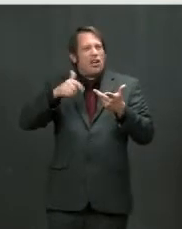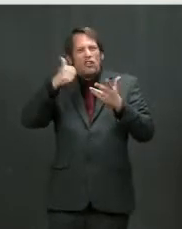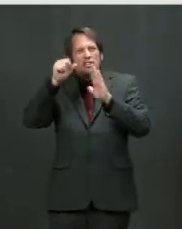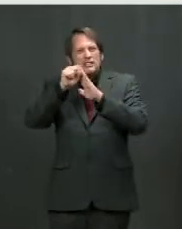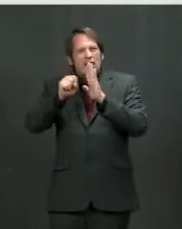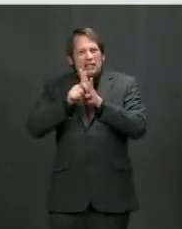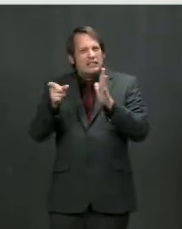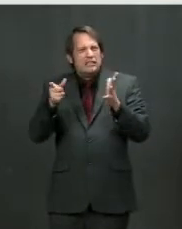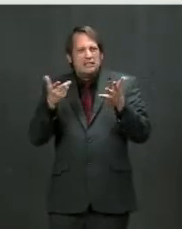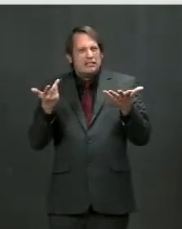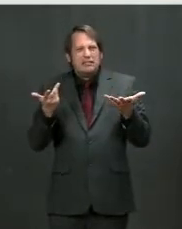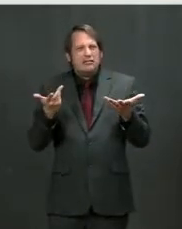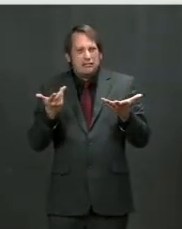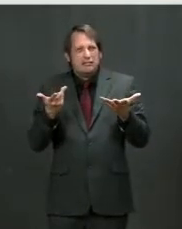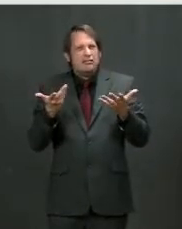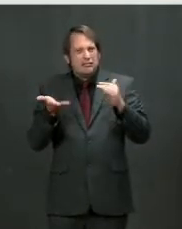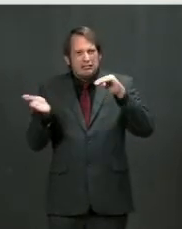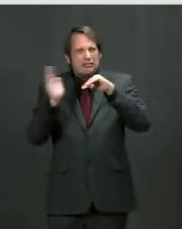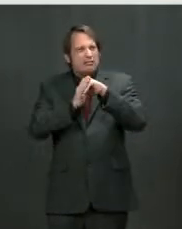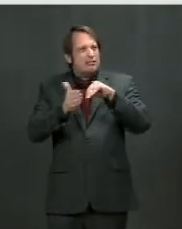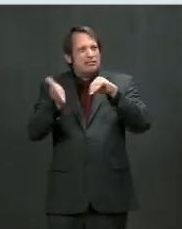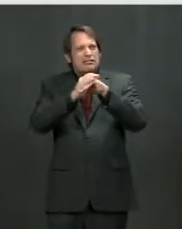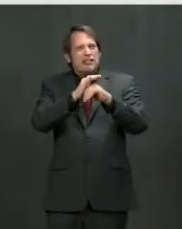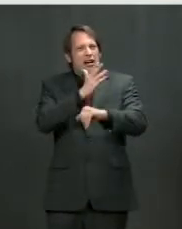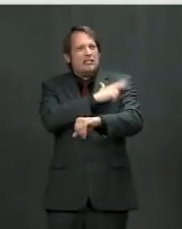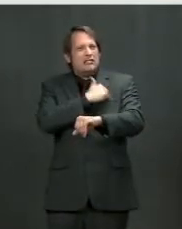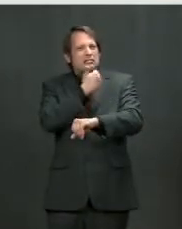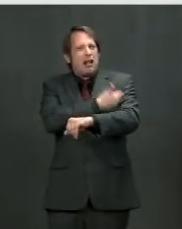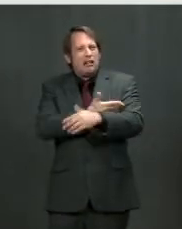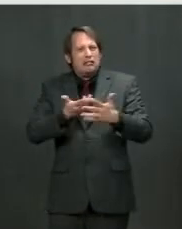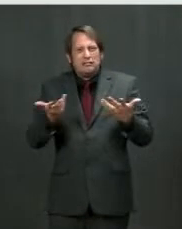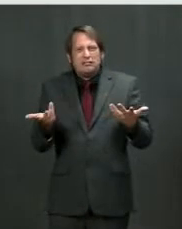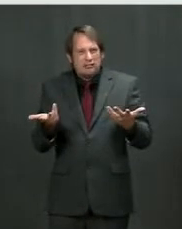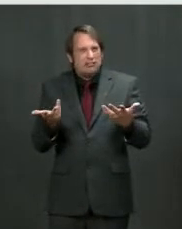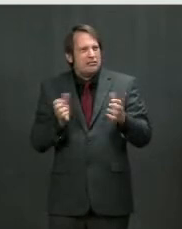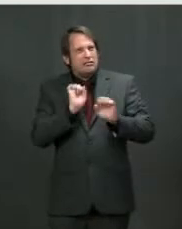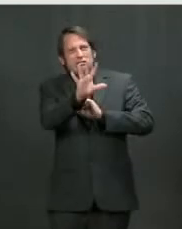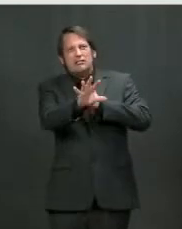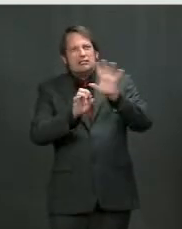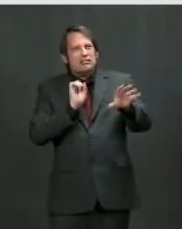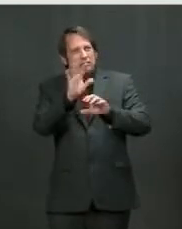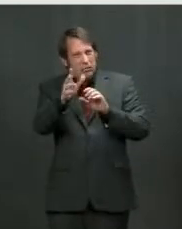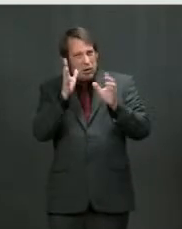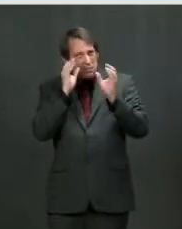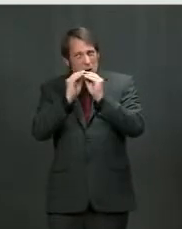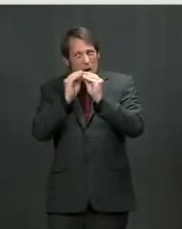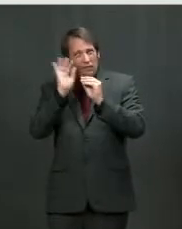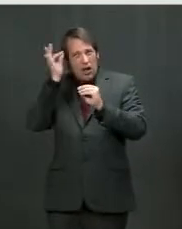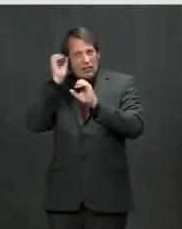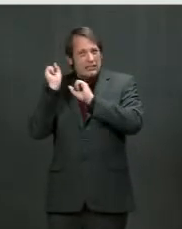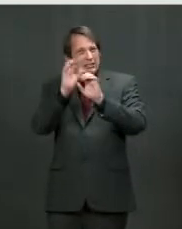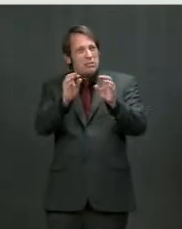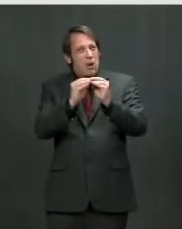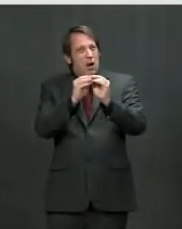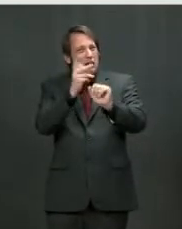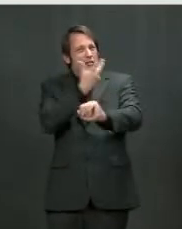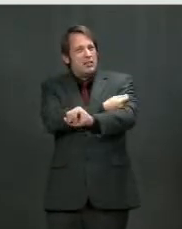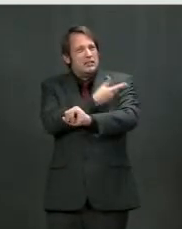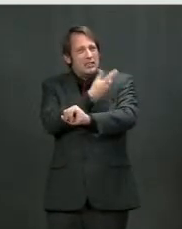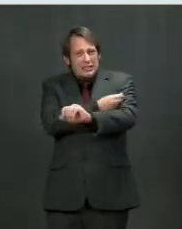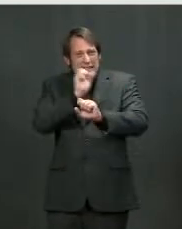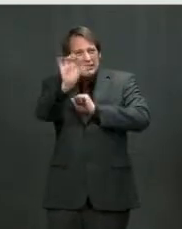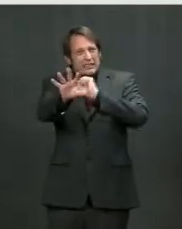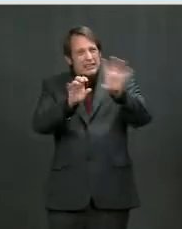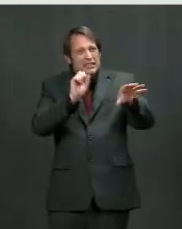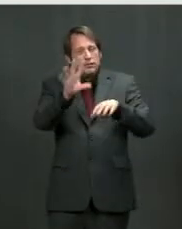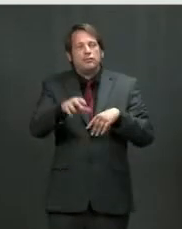a sharply rising COVID-19 curve? Well, let's talk about what we're doing in Michigan. And Dr. Walensky,